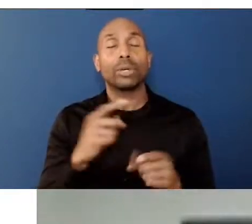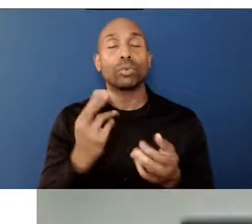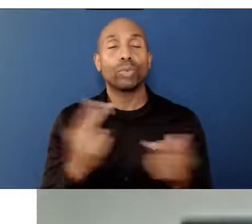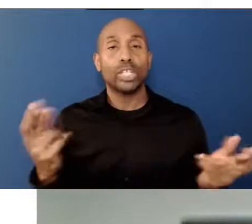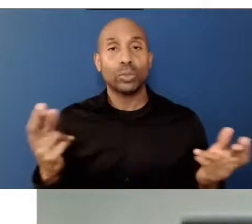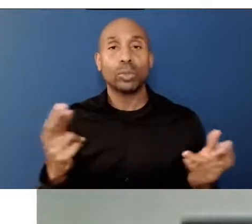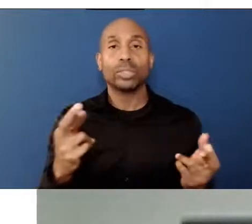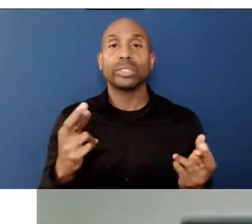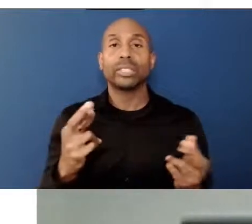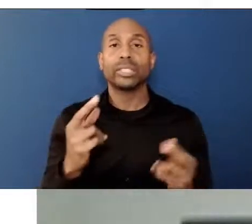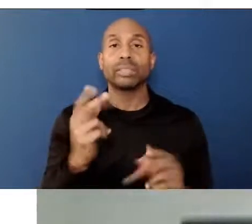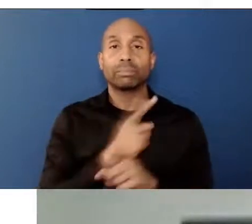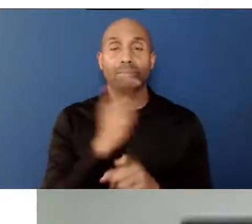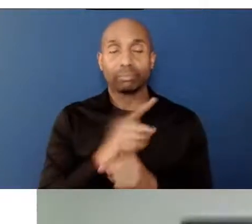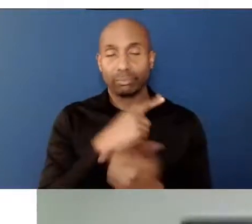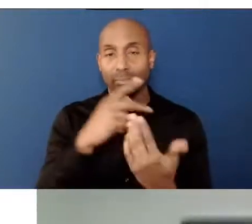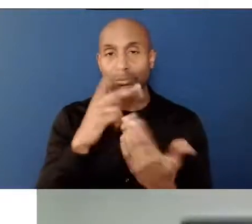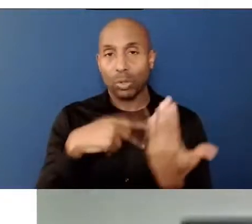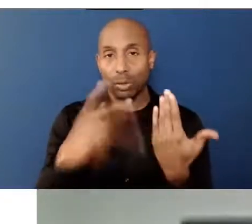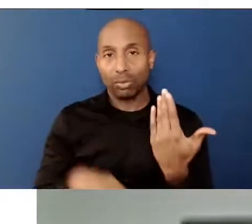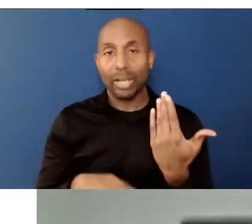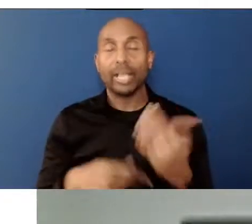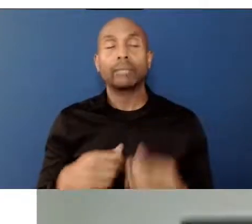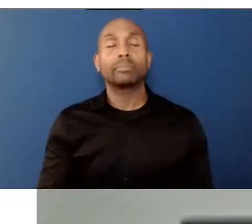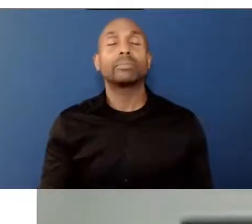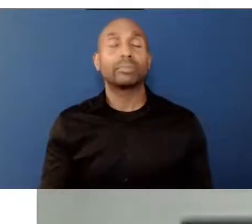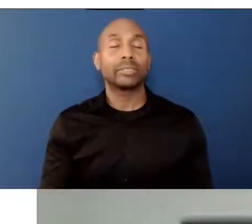and supports that are available in our communities. So,